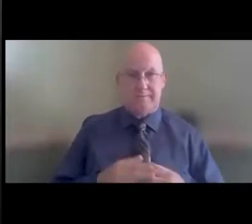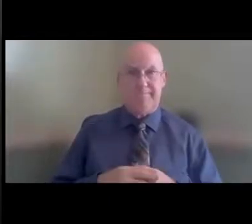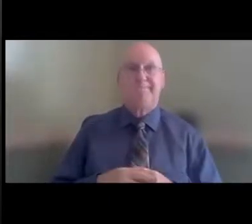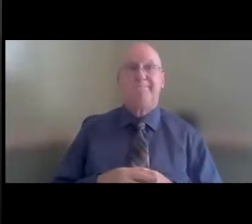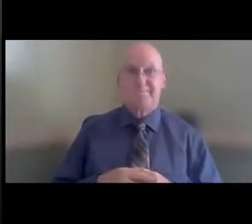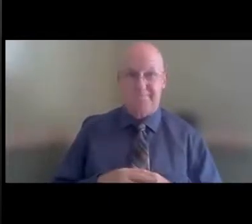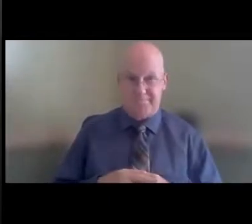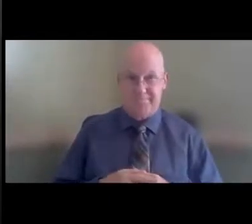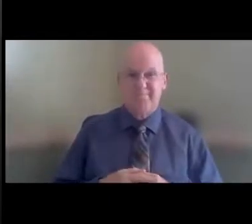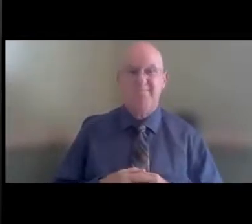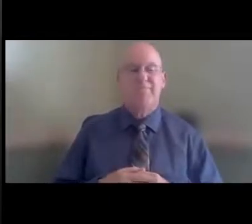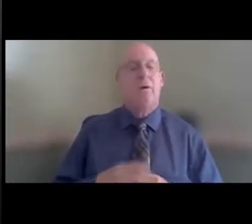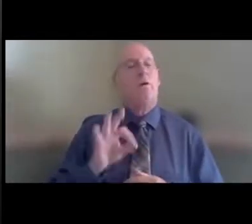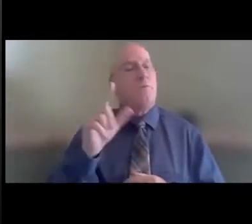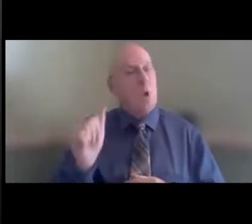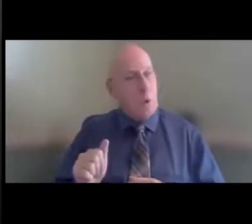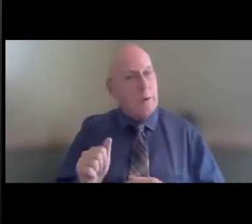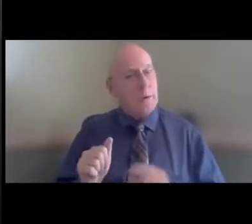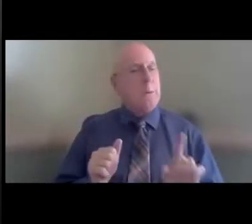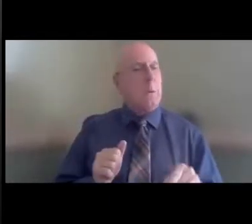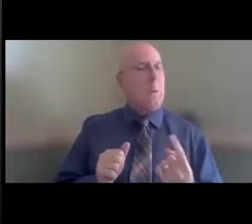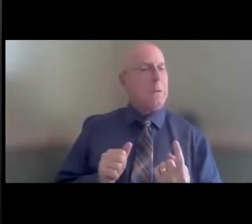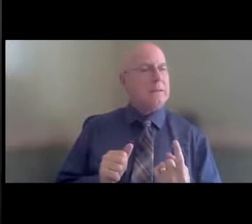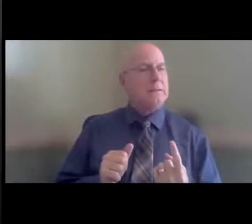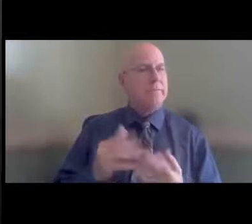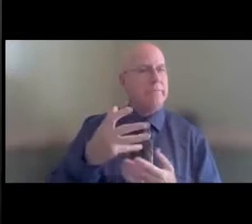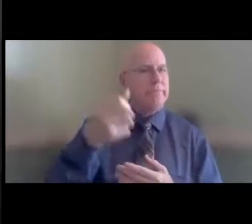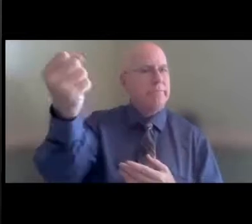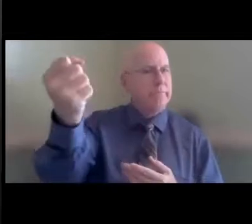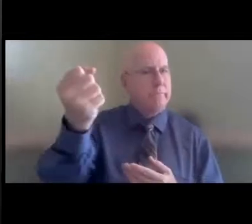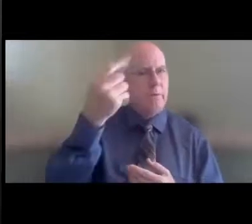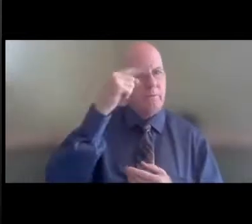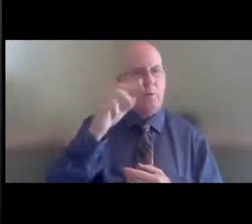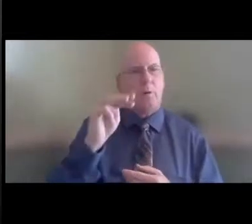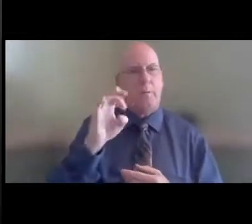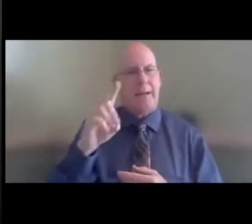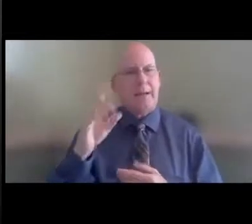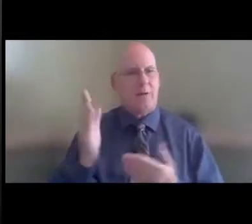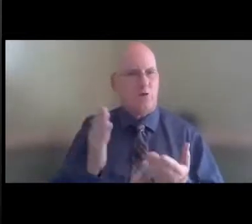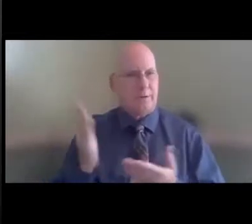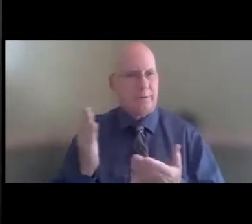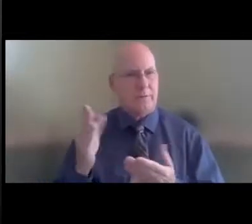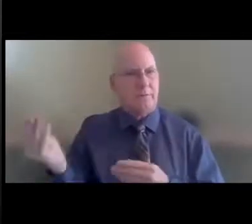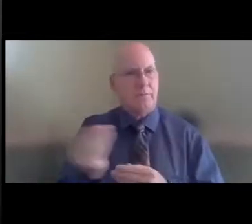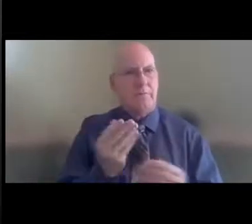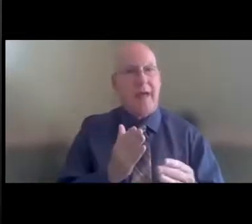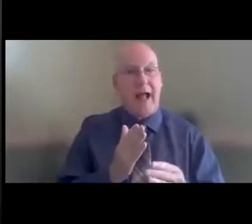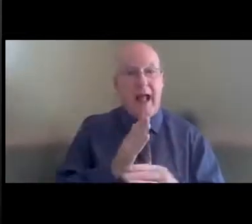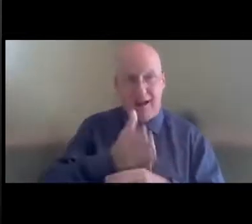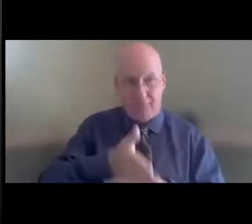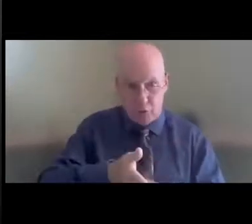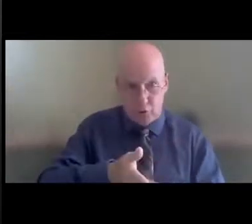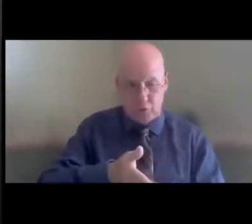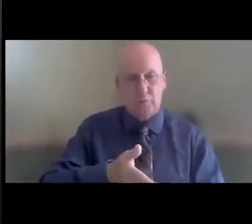program. Florida only recovers for Medicaid services that are rendered after the